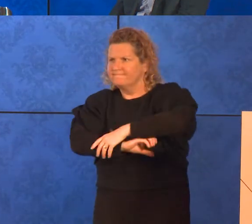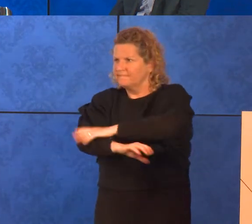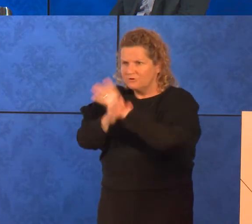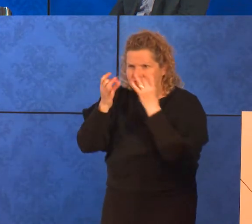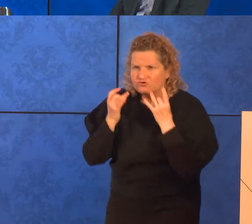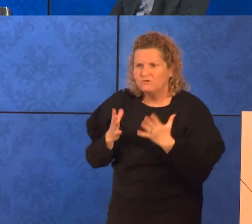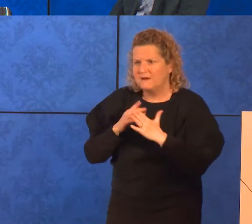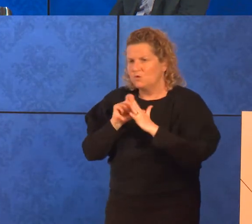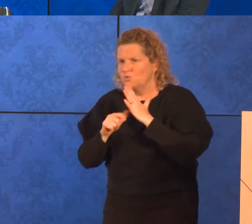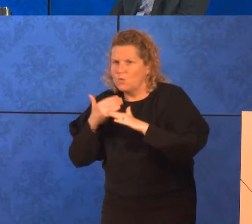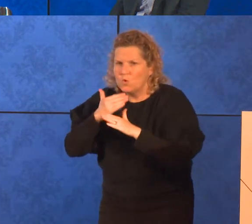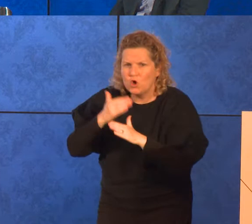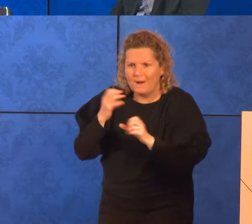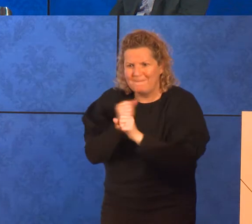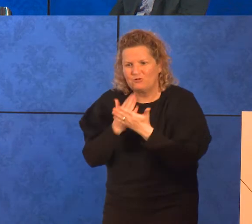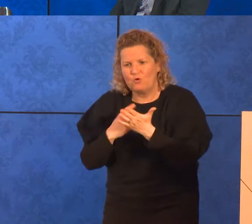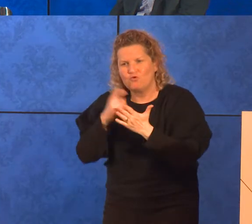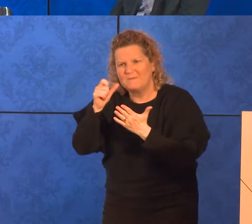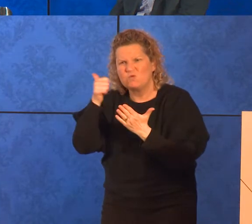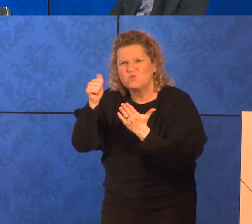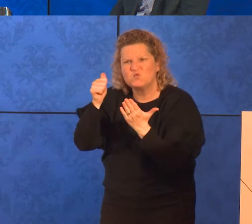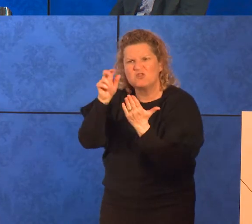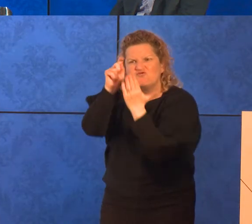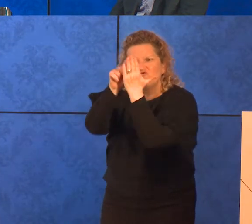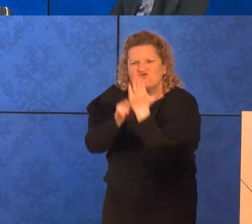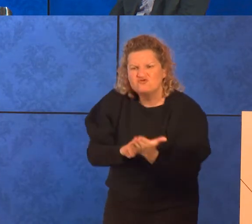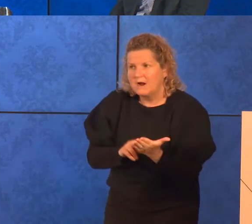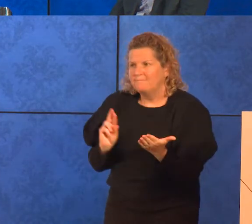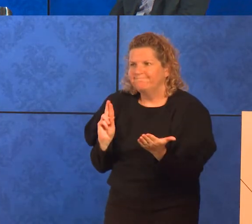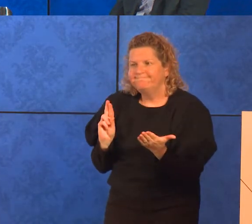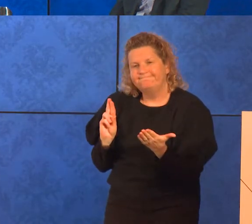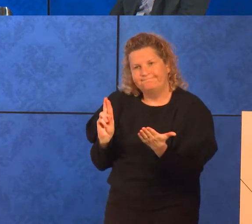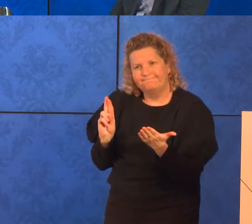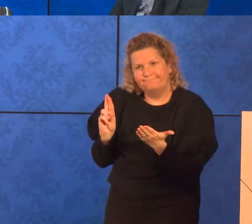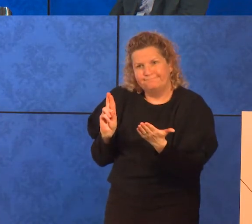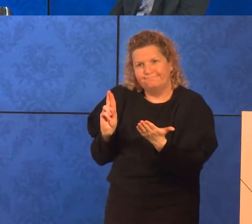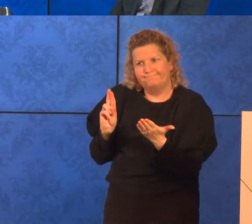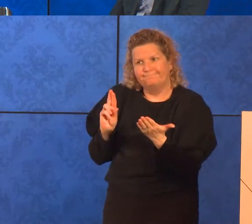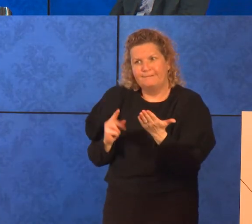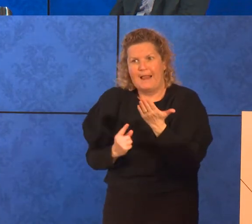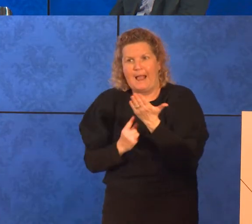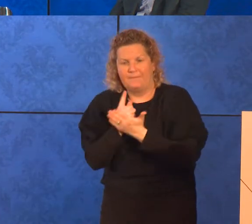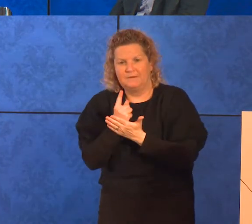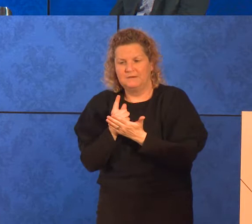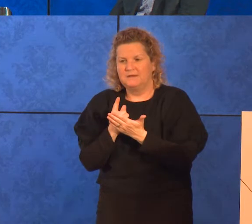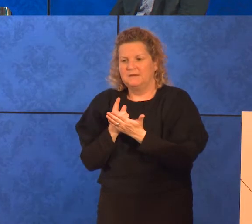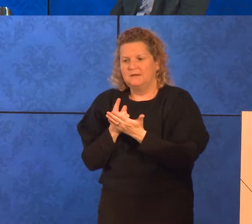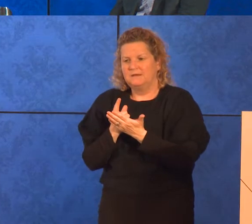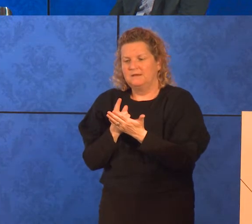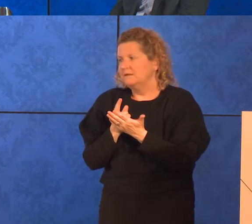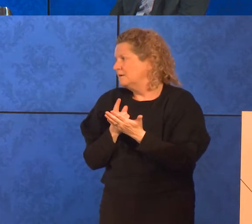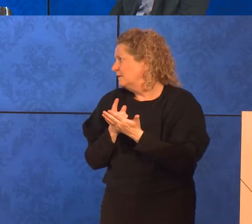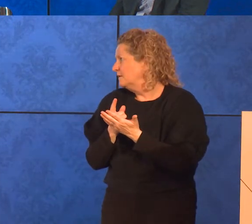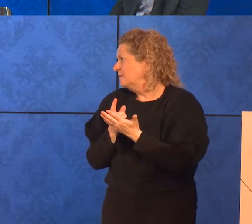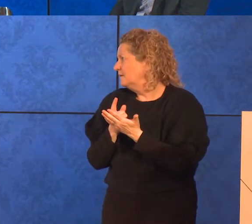good recommendations out of this Royal Commission. I really cross my fingers that we're able to do that. Cross my fingers and kind of put